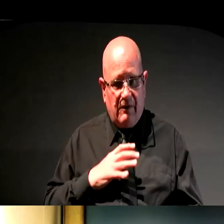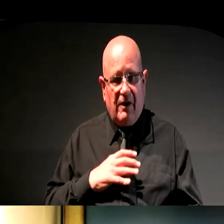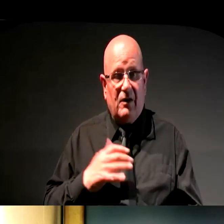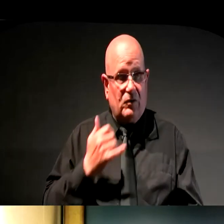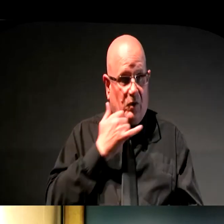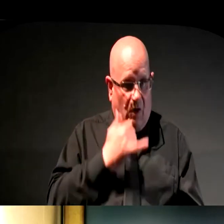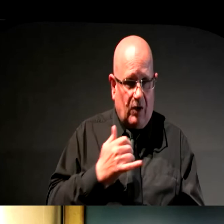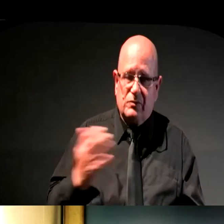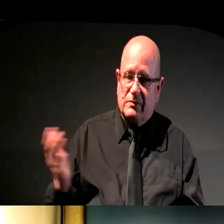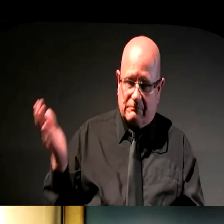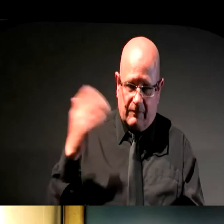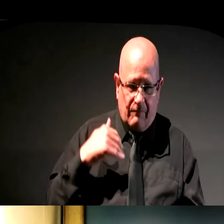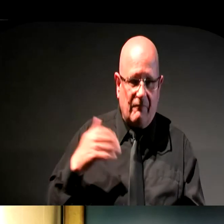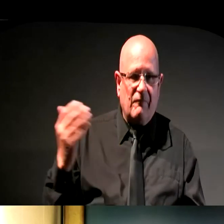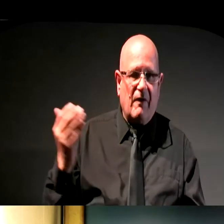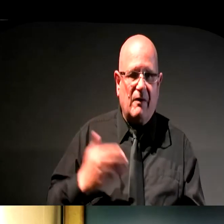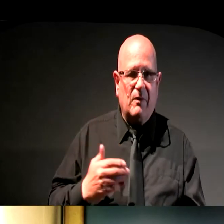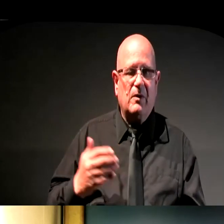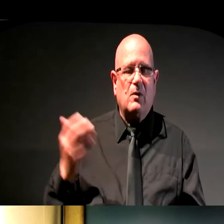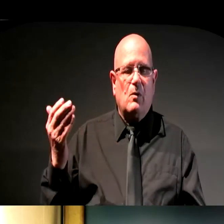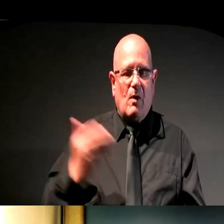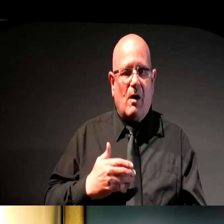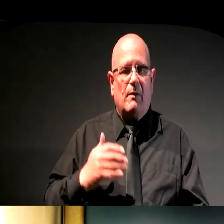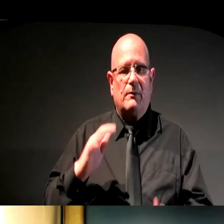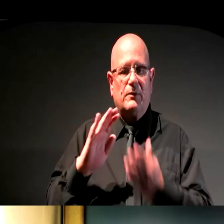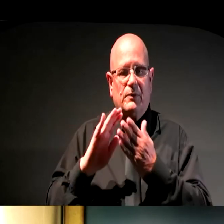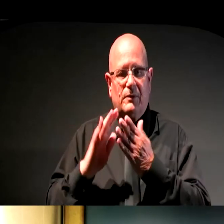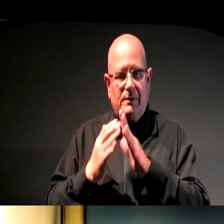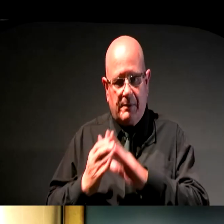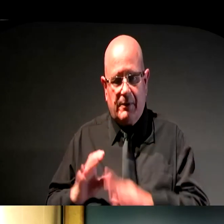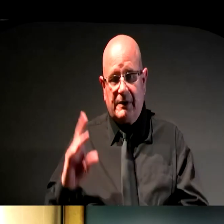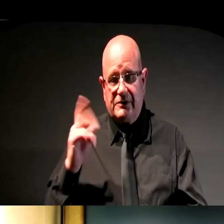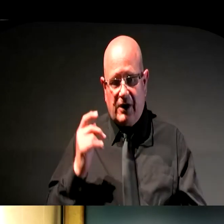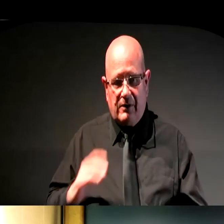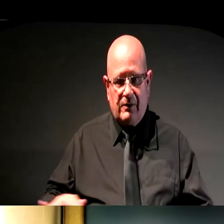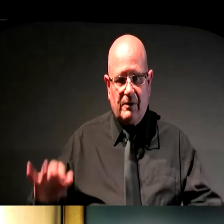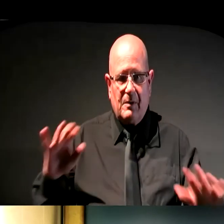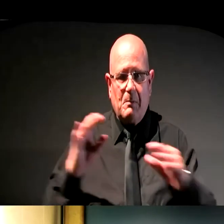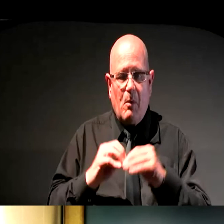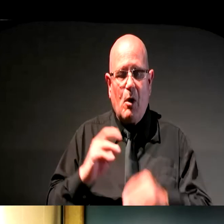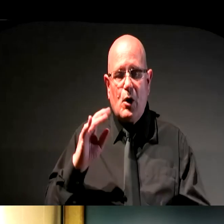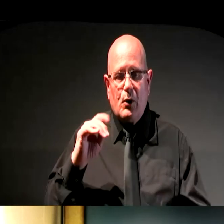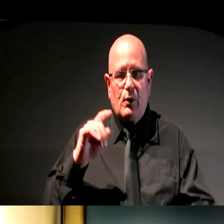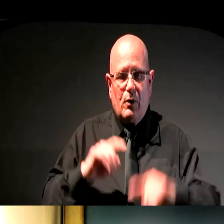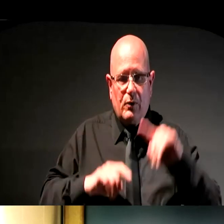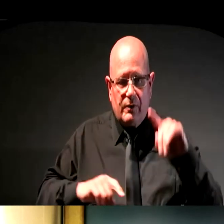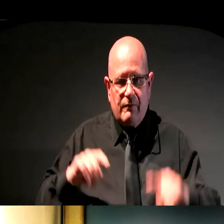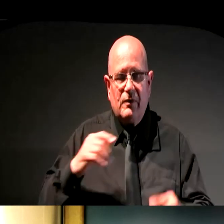one. We just want to welcome in our community so that we can make Chattanooga and the surrounding area more neurodiverse, friendly, and